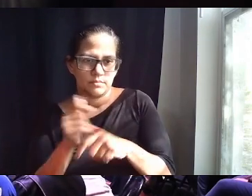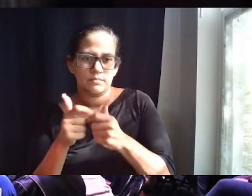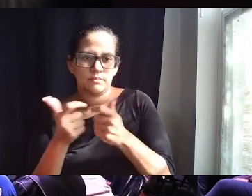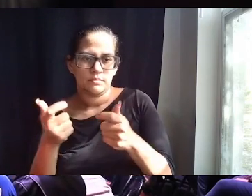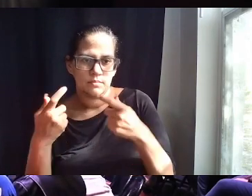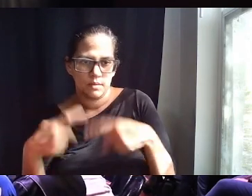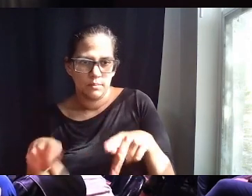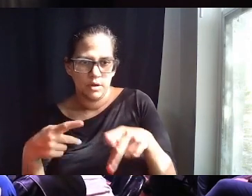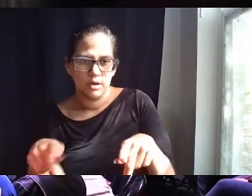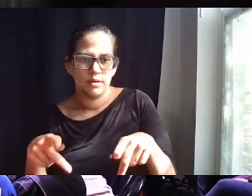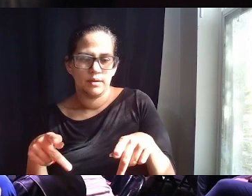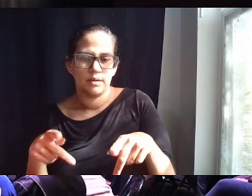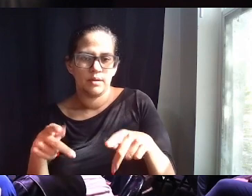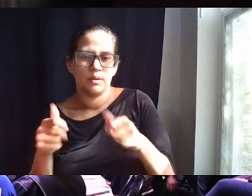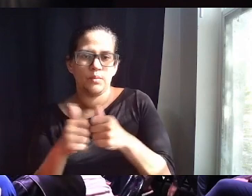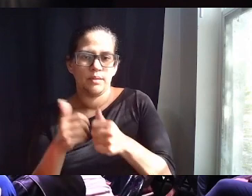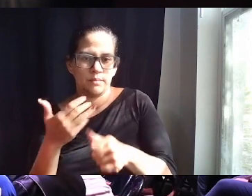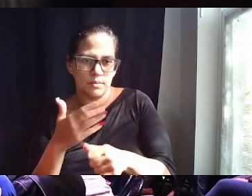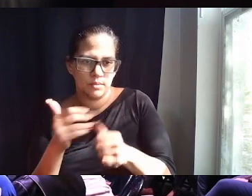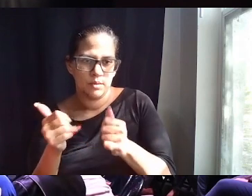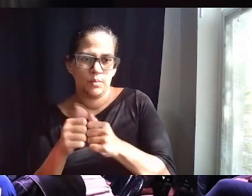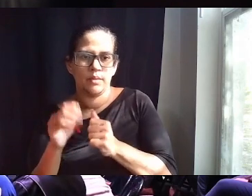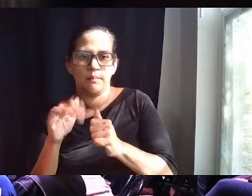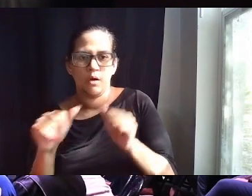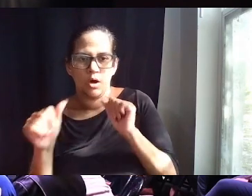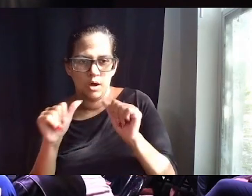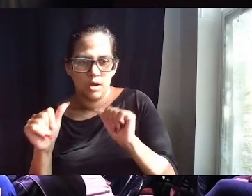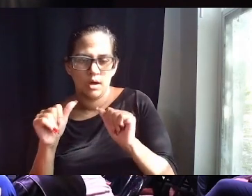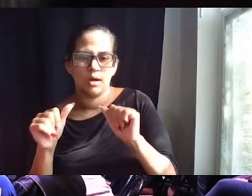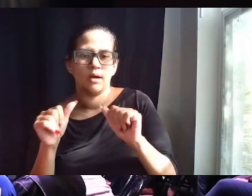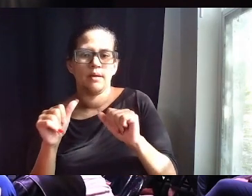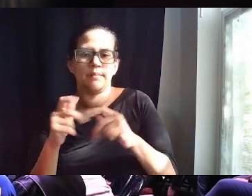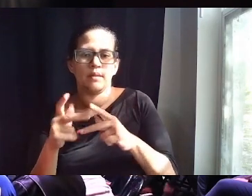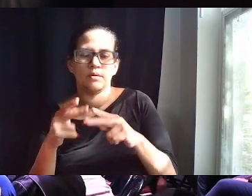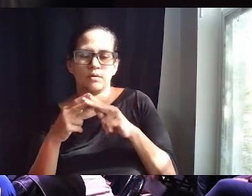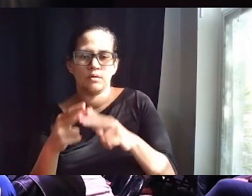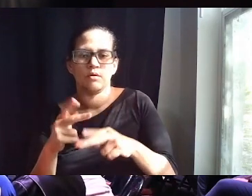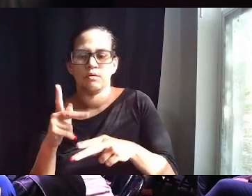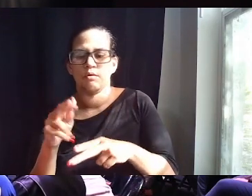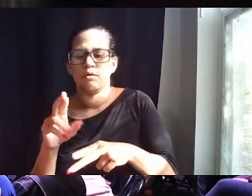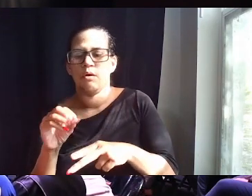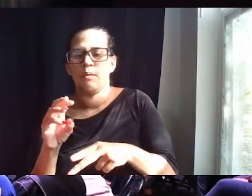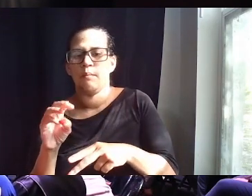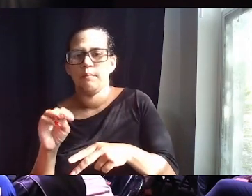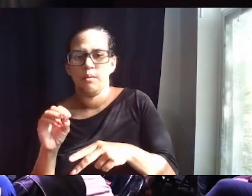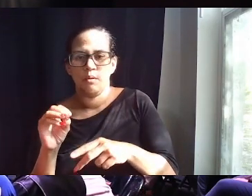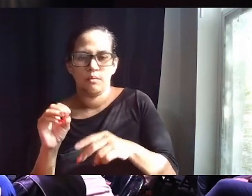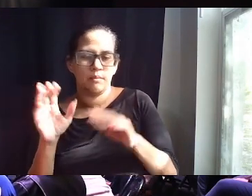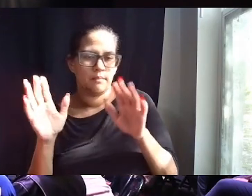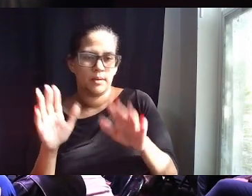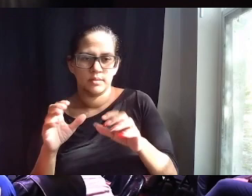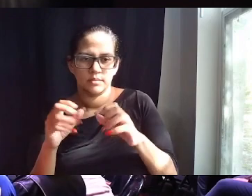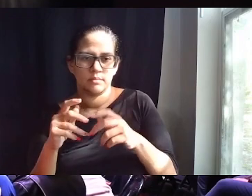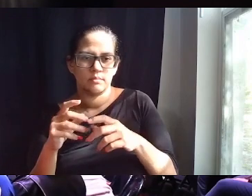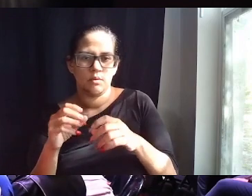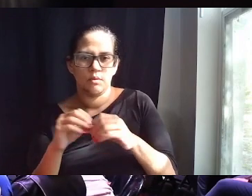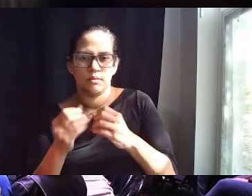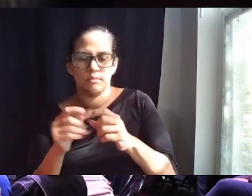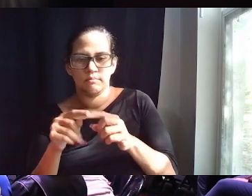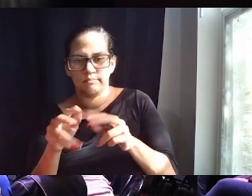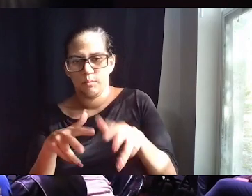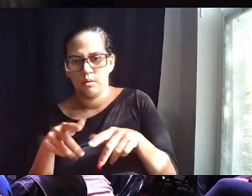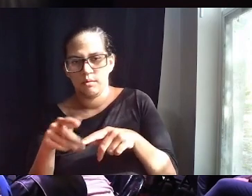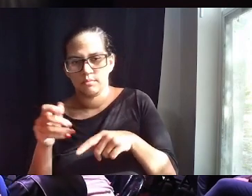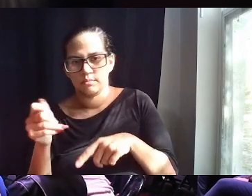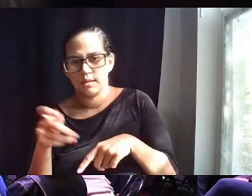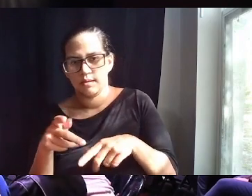with music, with a bar, at a place called Chroma, which is an amazing organization just down the street. It's walking/staggering distance.